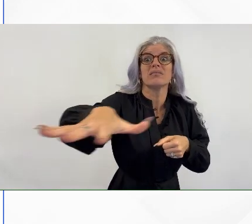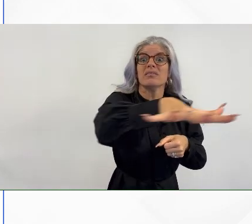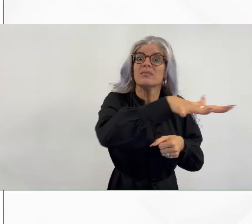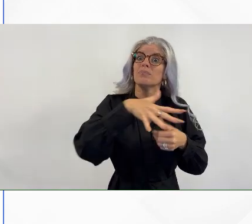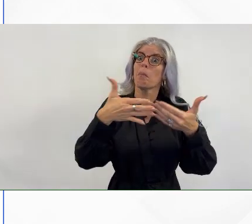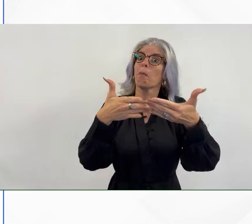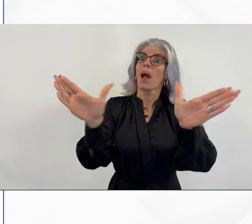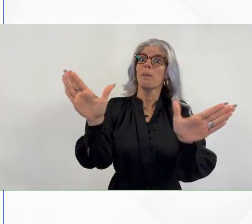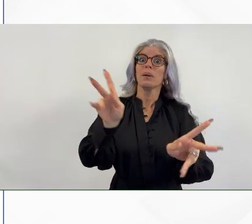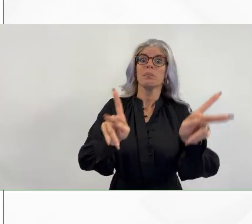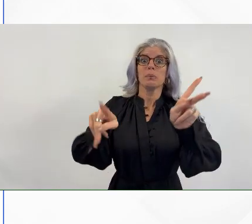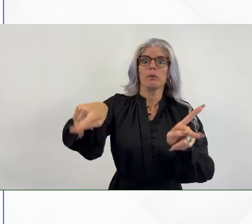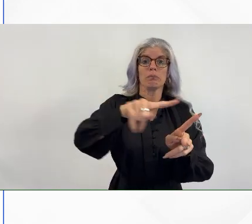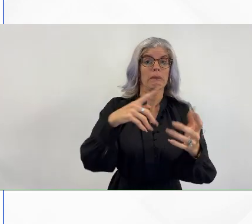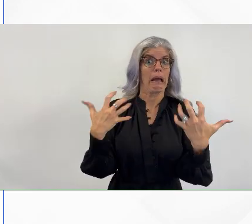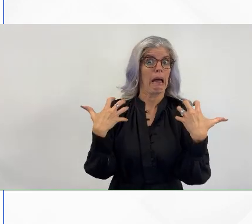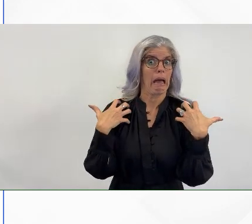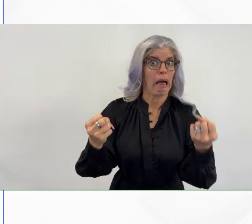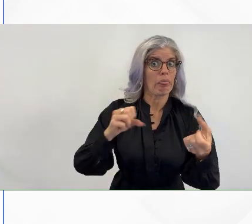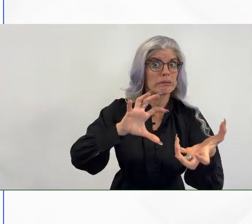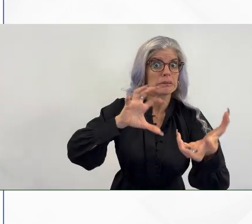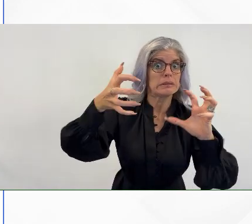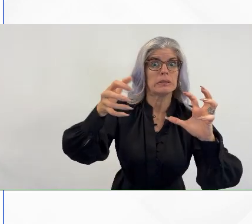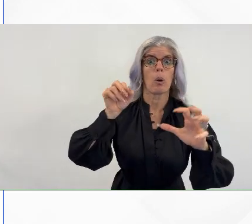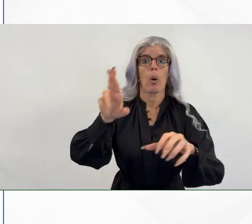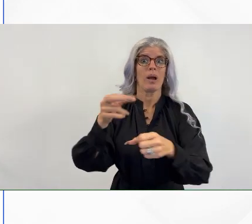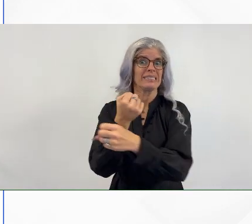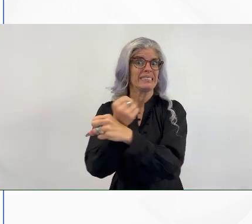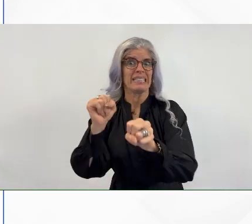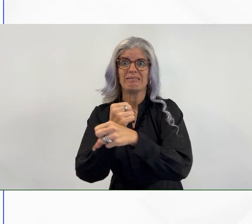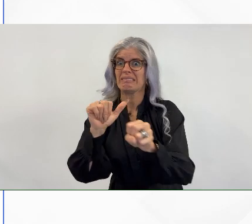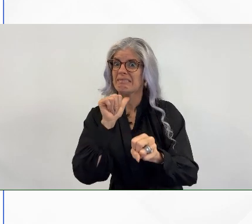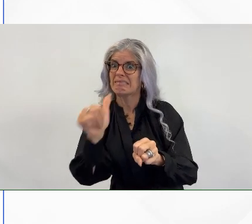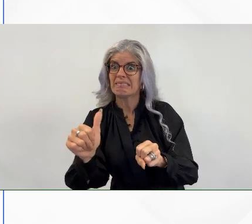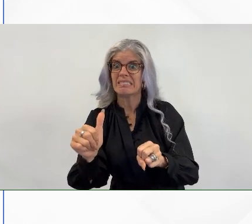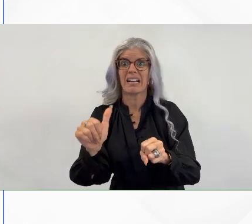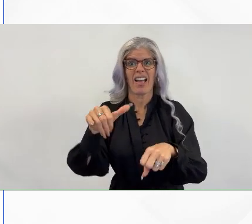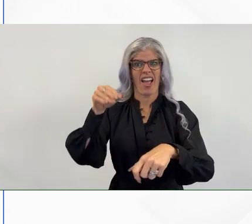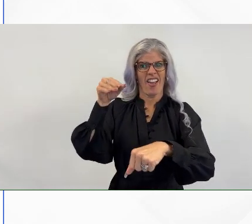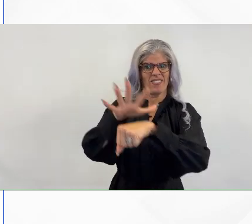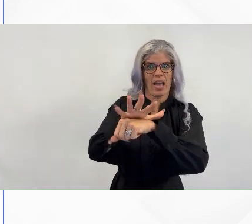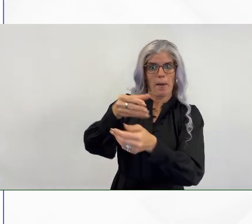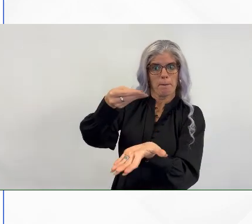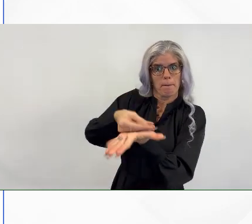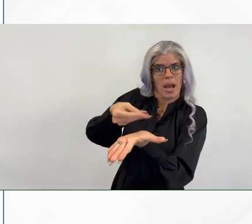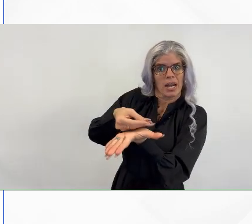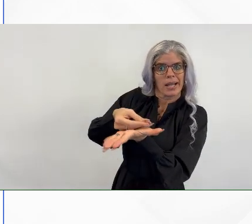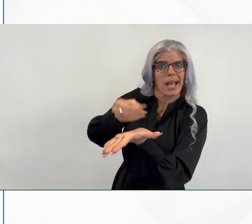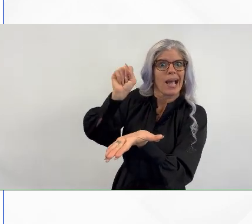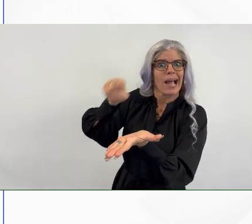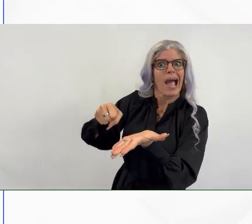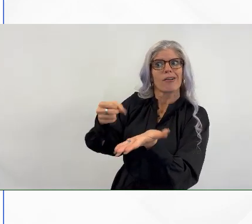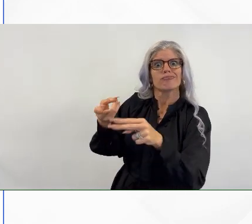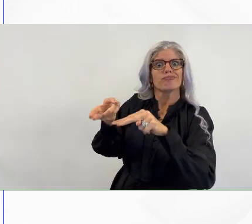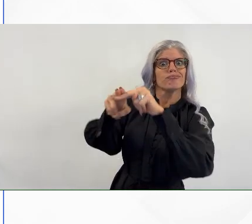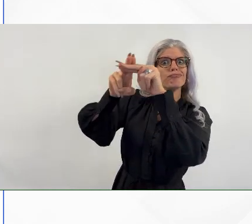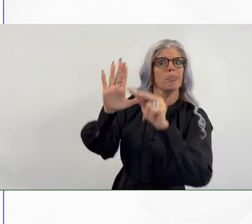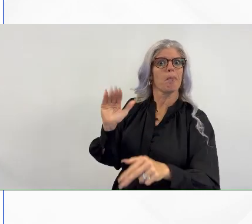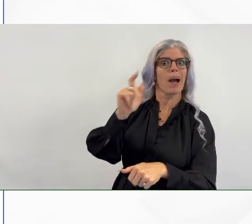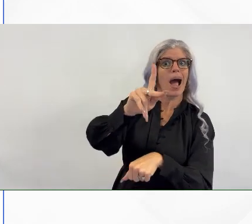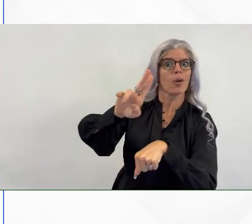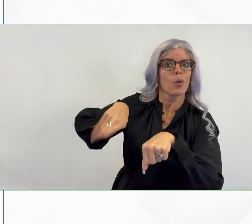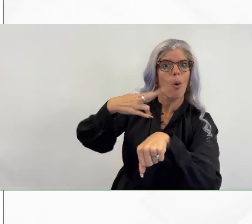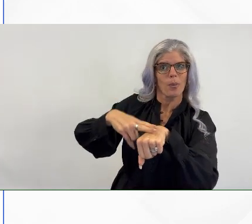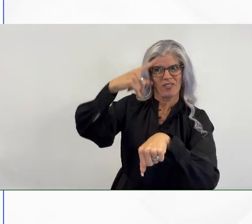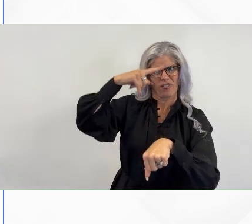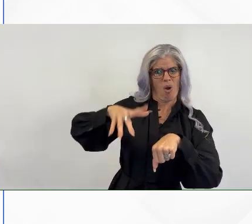In such cases, FEMA works with the state, local, territorial, and tribal governments, or SLTTs, to designate